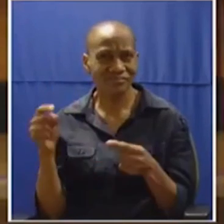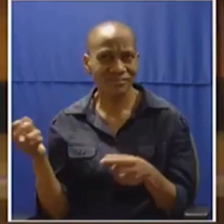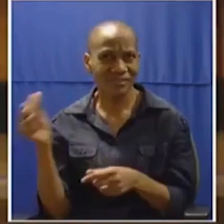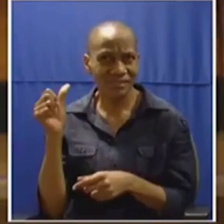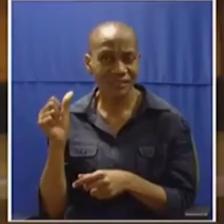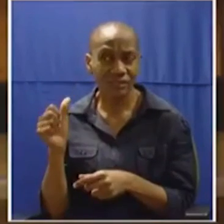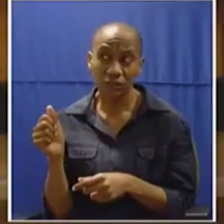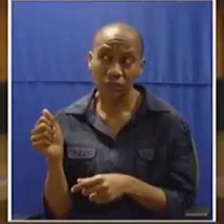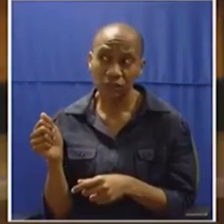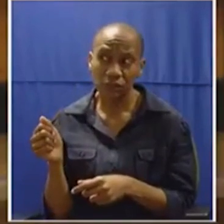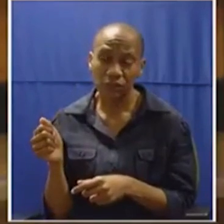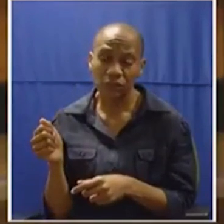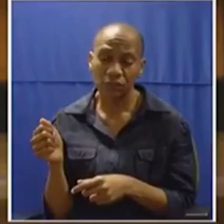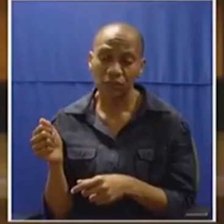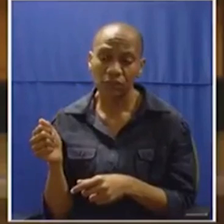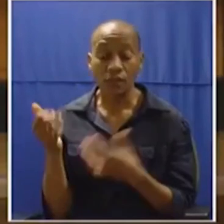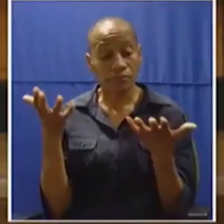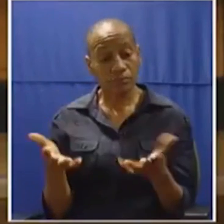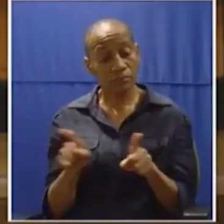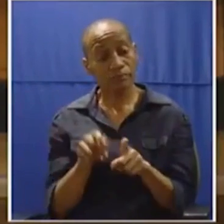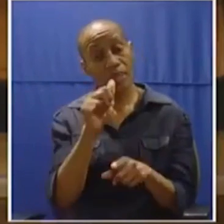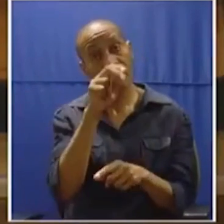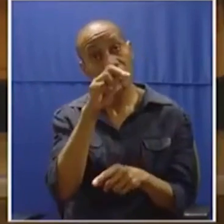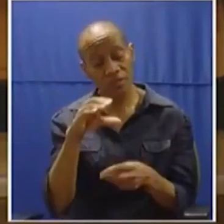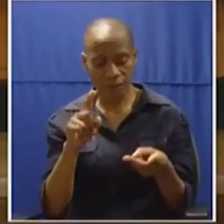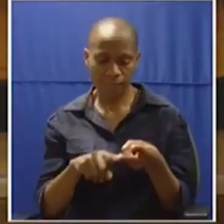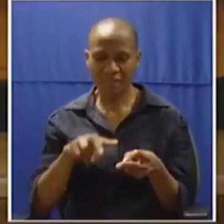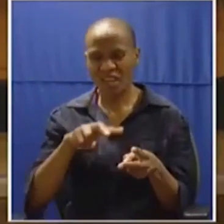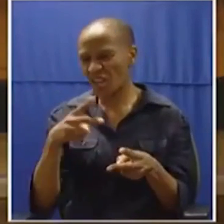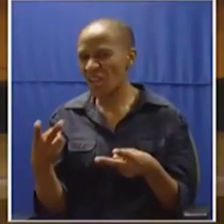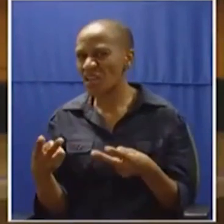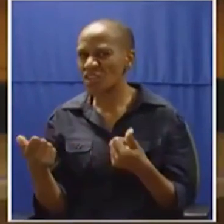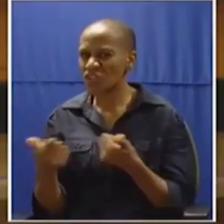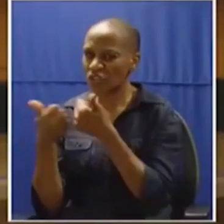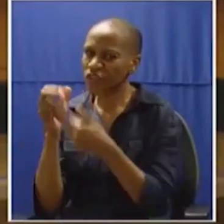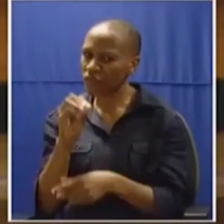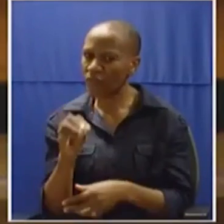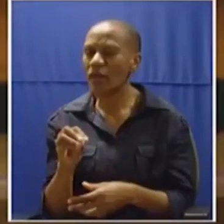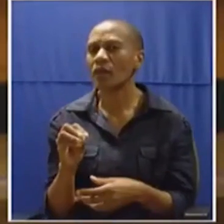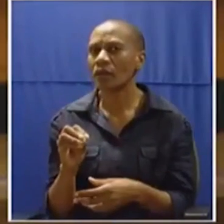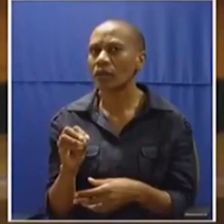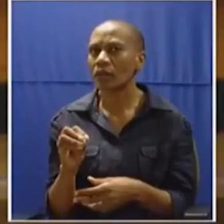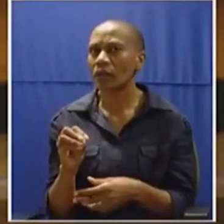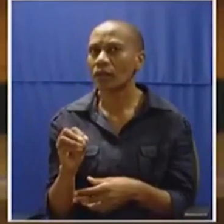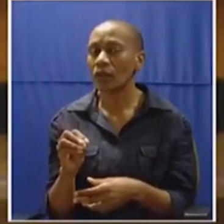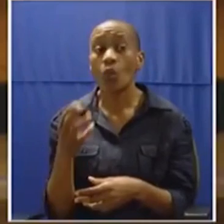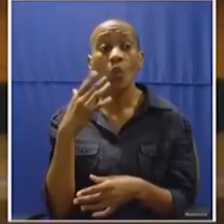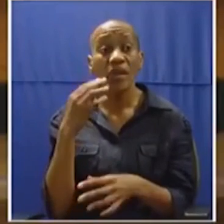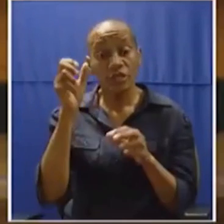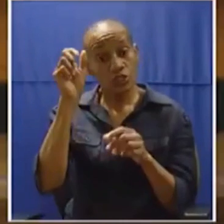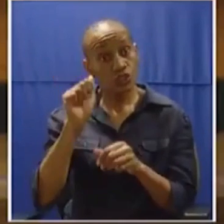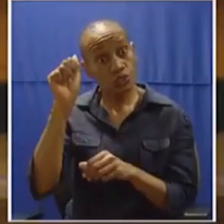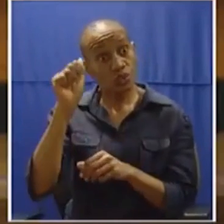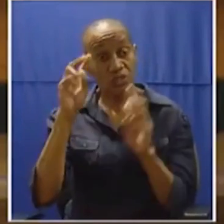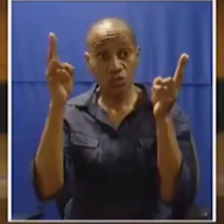in this country, not only within the ANC, but against anybody who has dared challenge the state. During the Fees Must Fall